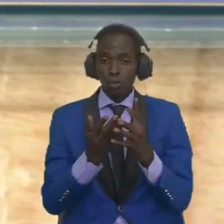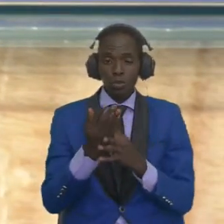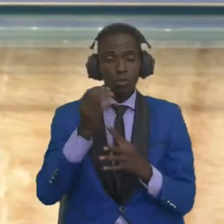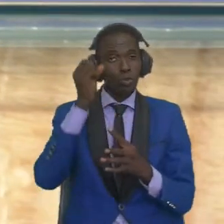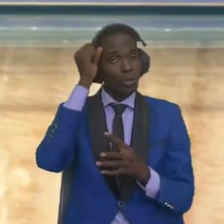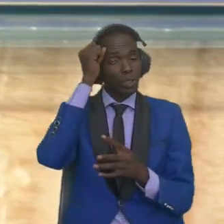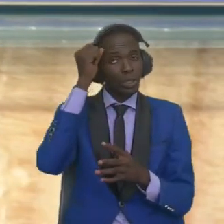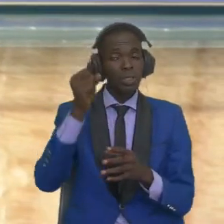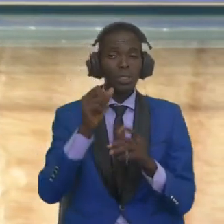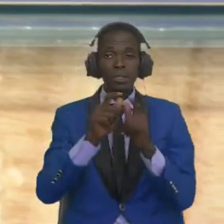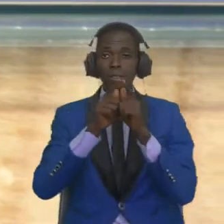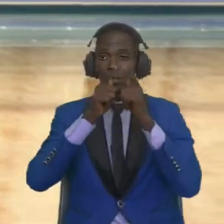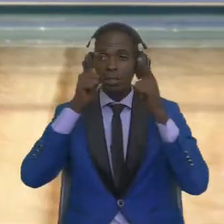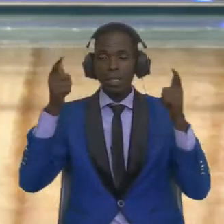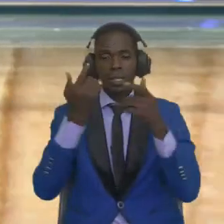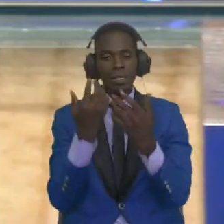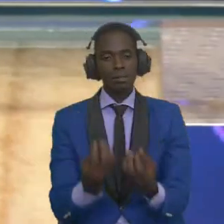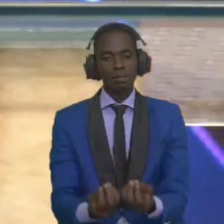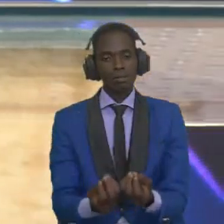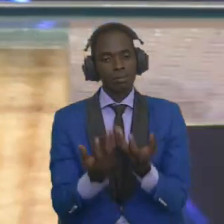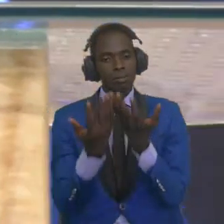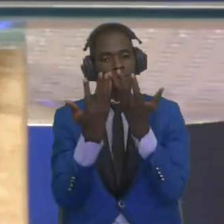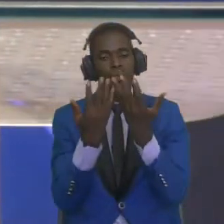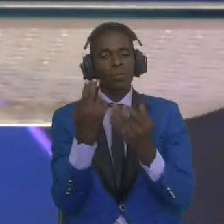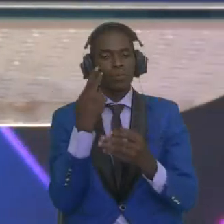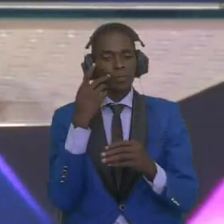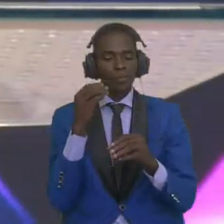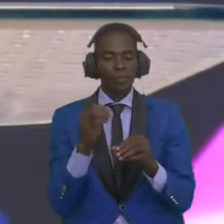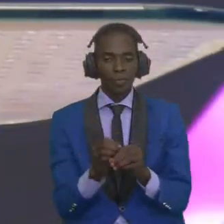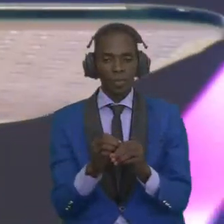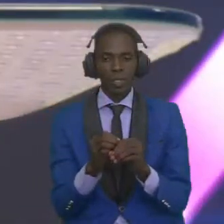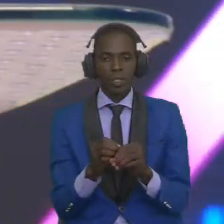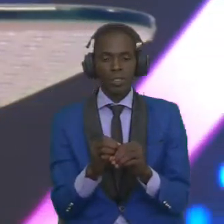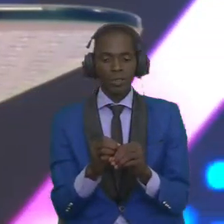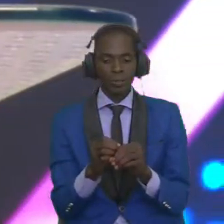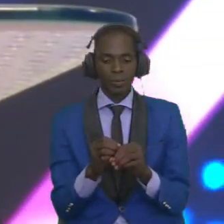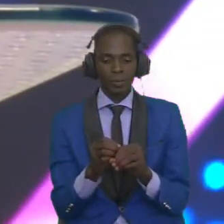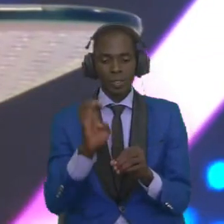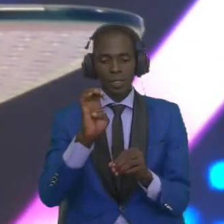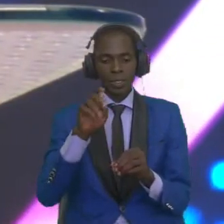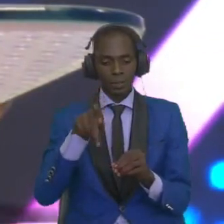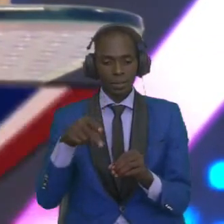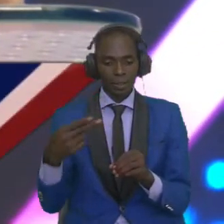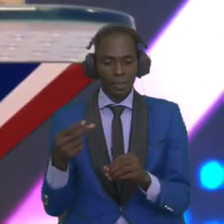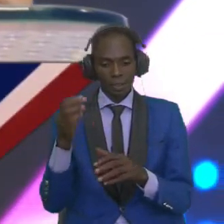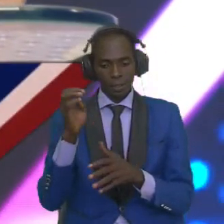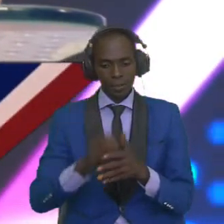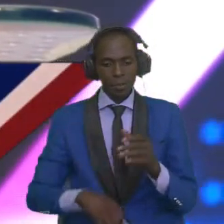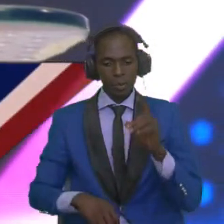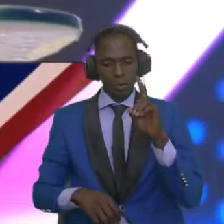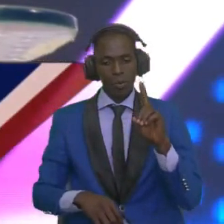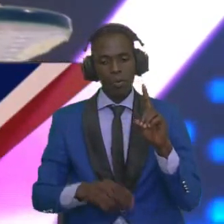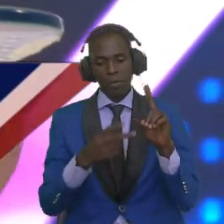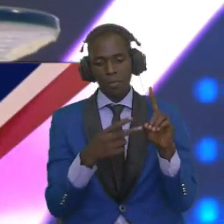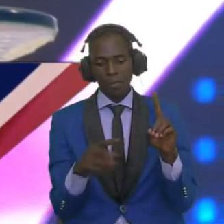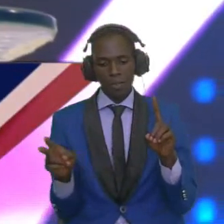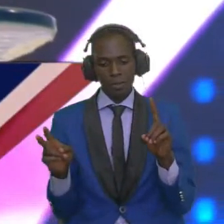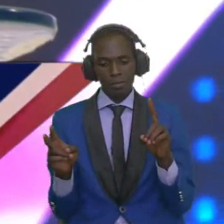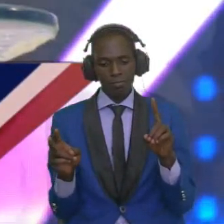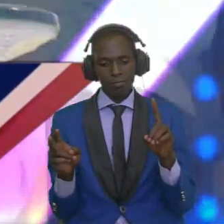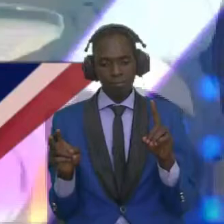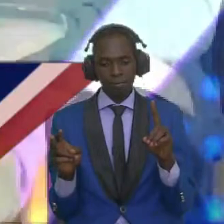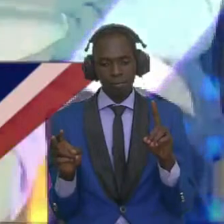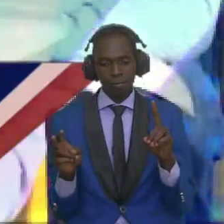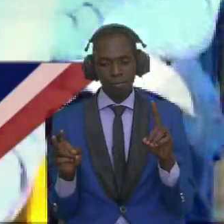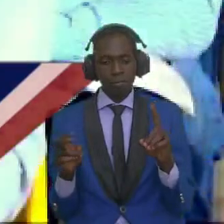redemptive sacrifice. In Ephesians chapter 1, verse 7, it says, in whom we have